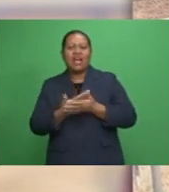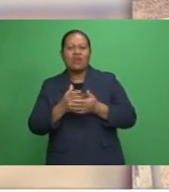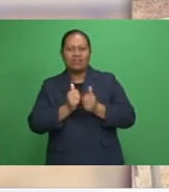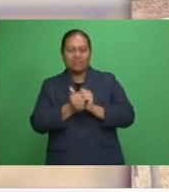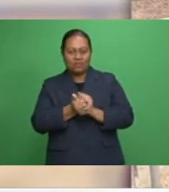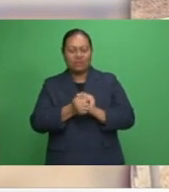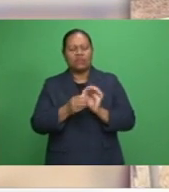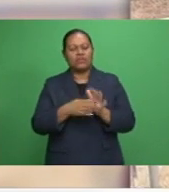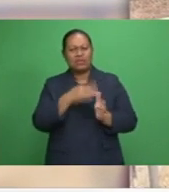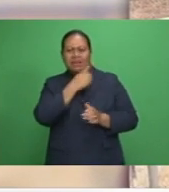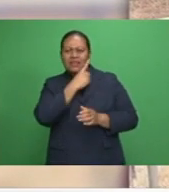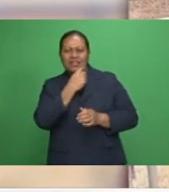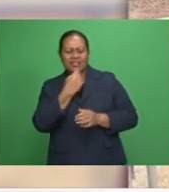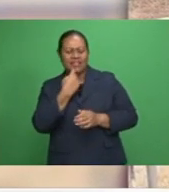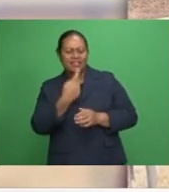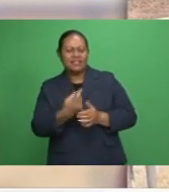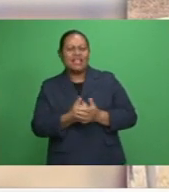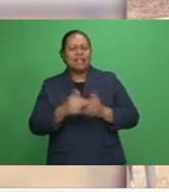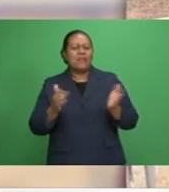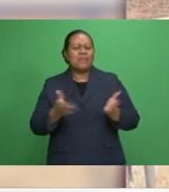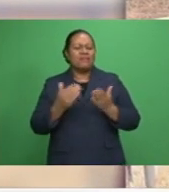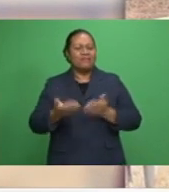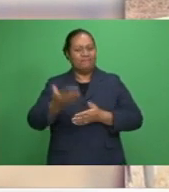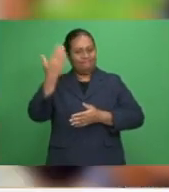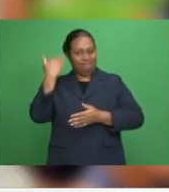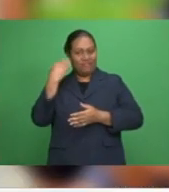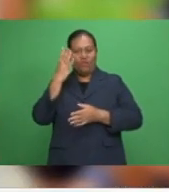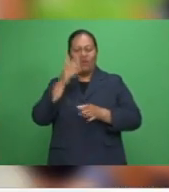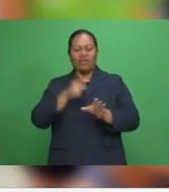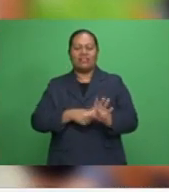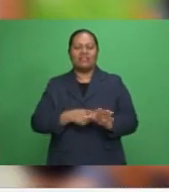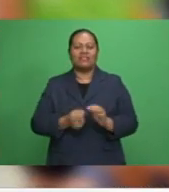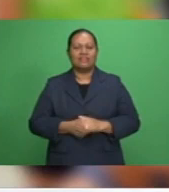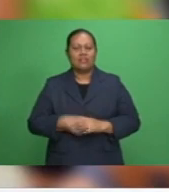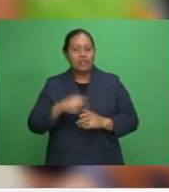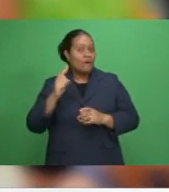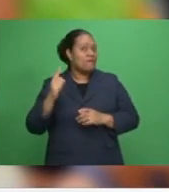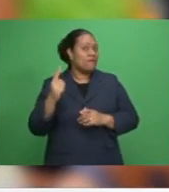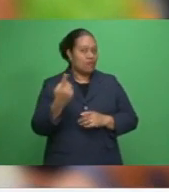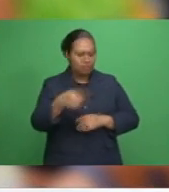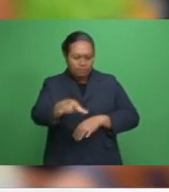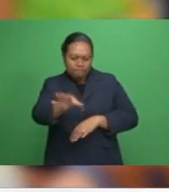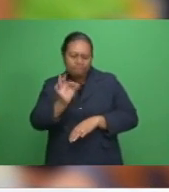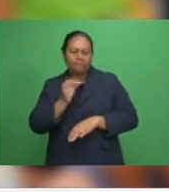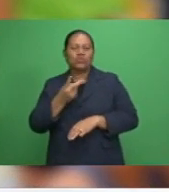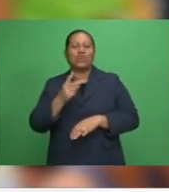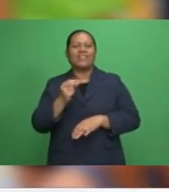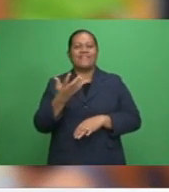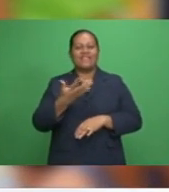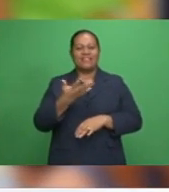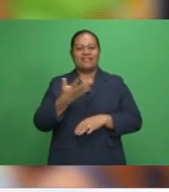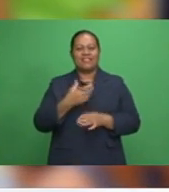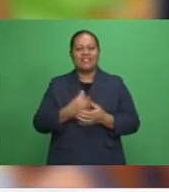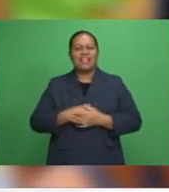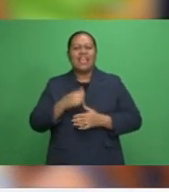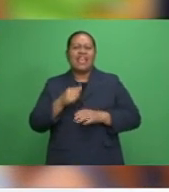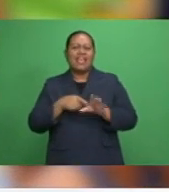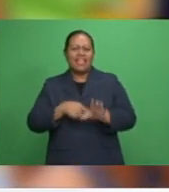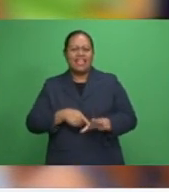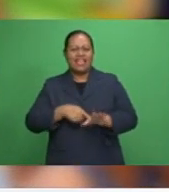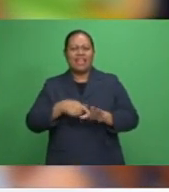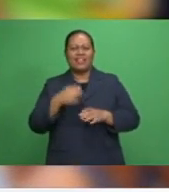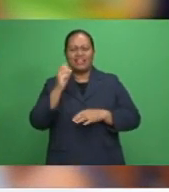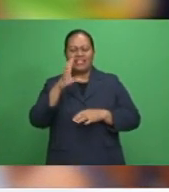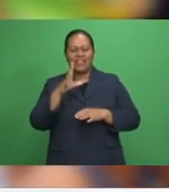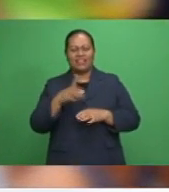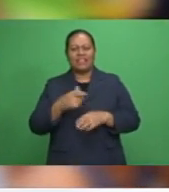Harina Eresito has been playing rugby for the last 4 years. She was first spotted in 2015 as a Year 10 student by her high